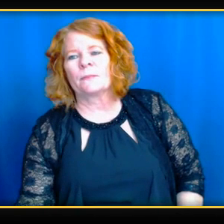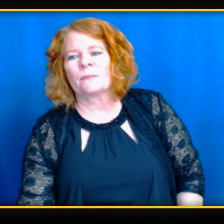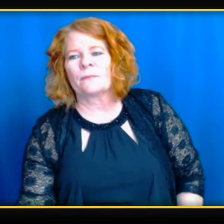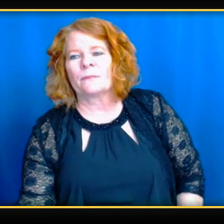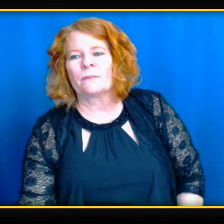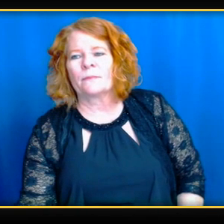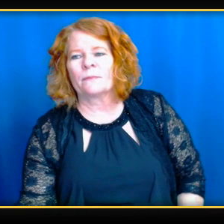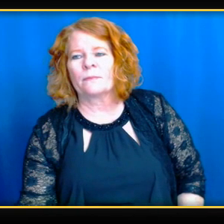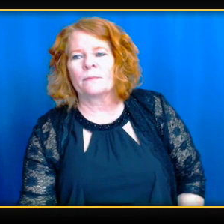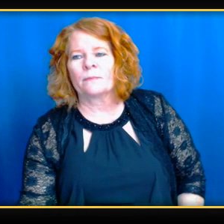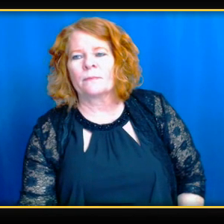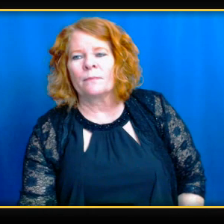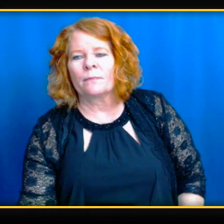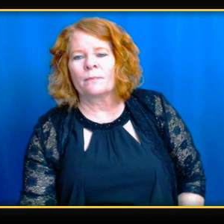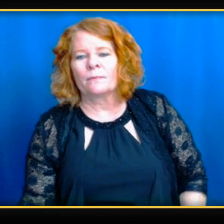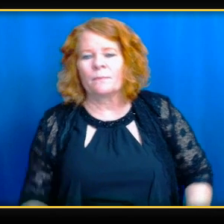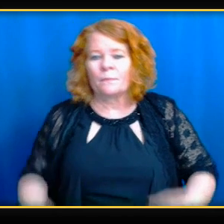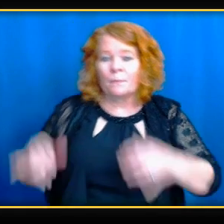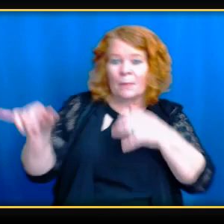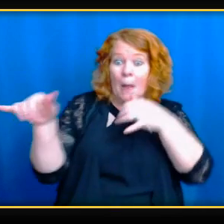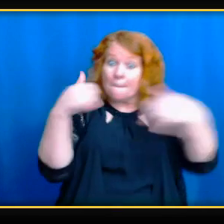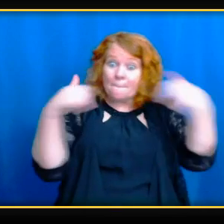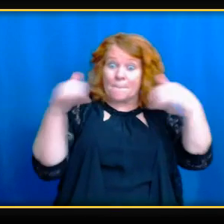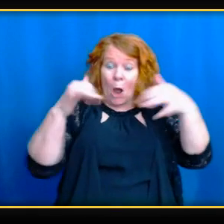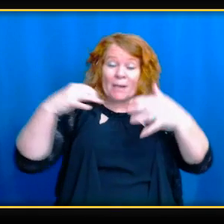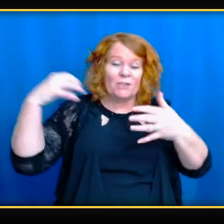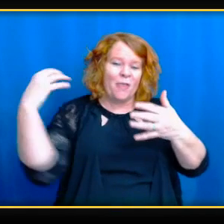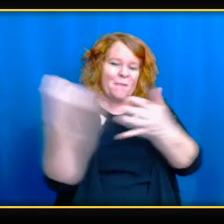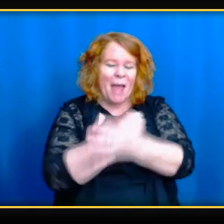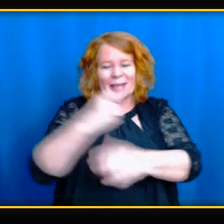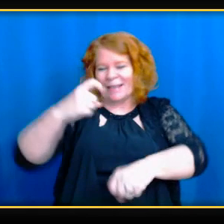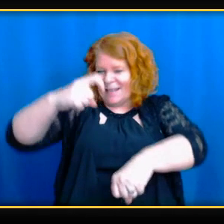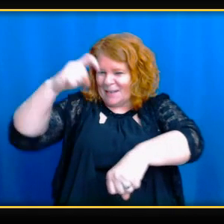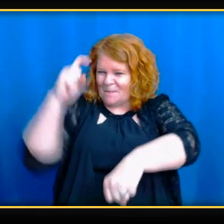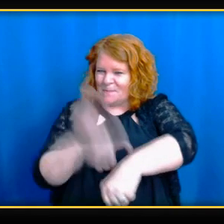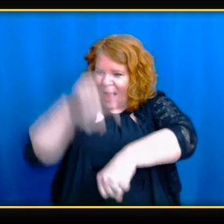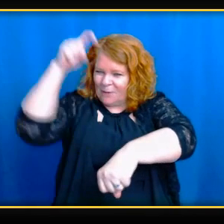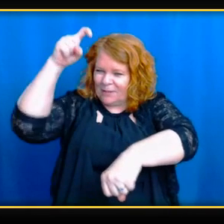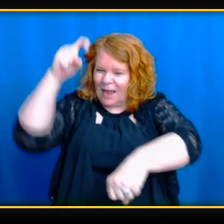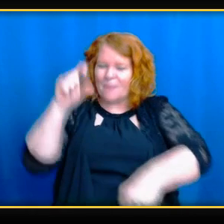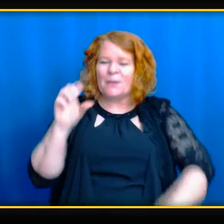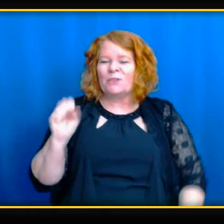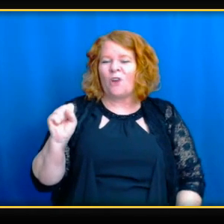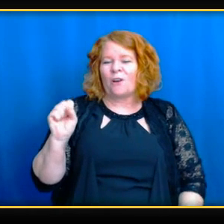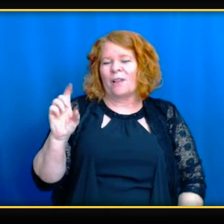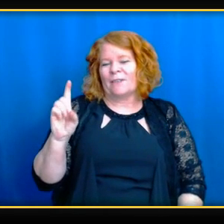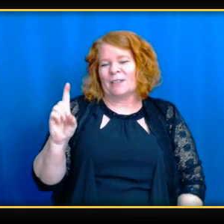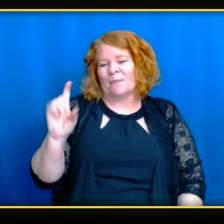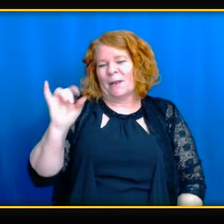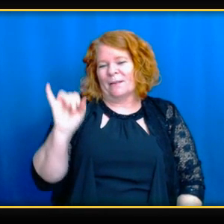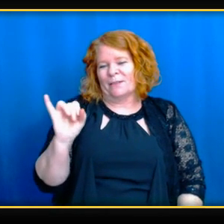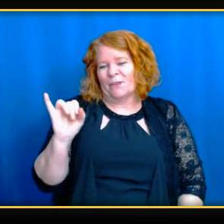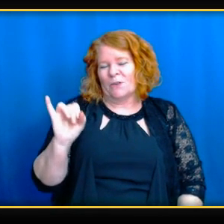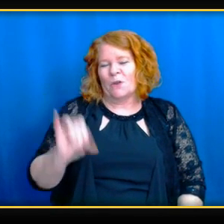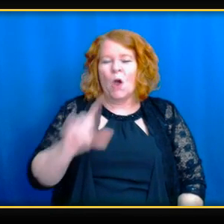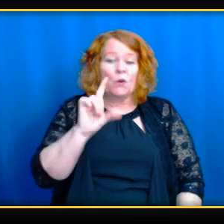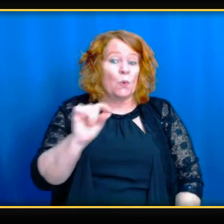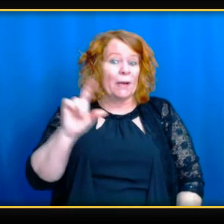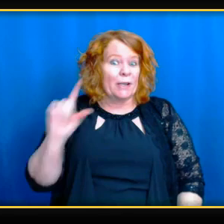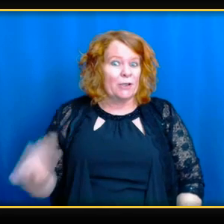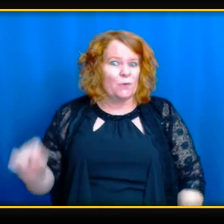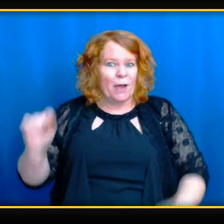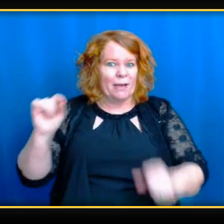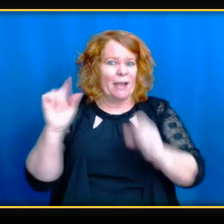Party to the max. It's about time. Starkloff Disability Institute 2020 Virtual Gala. Did you get dressed up? Are